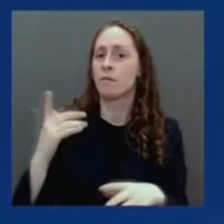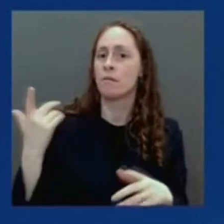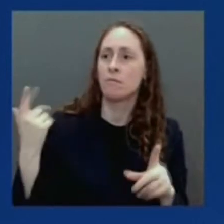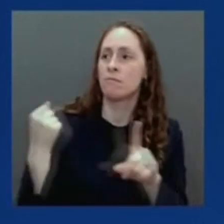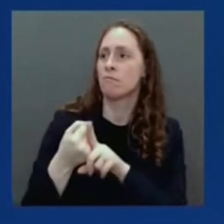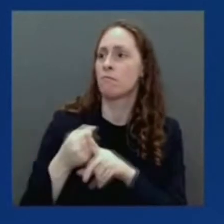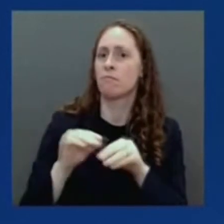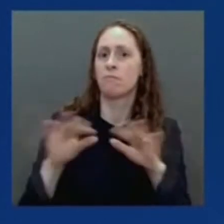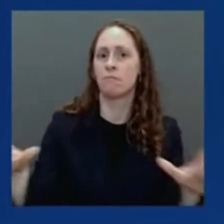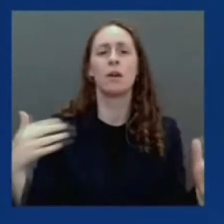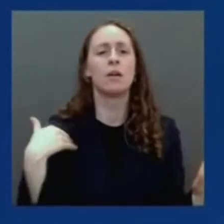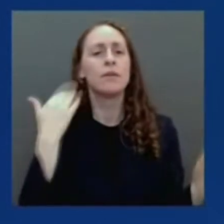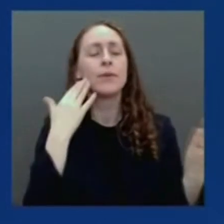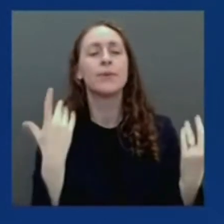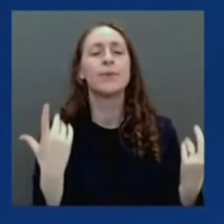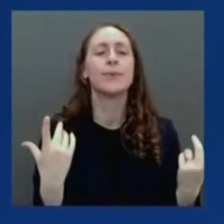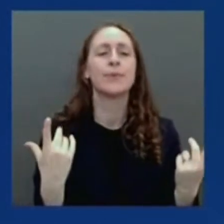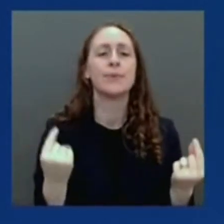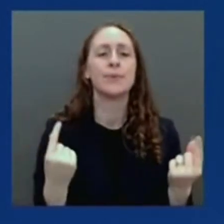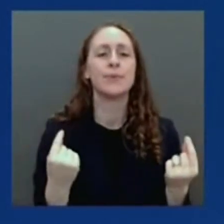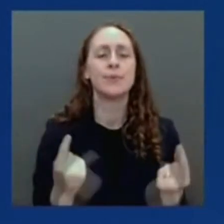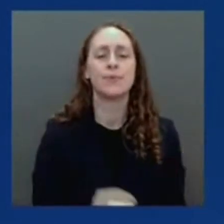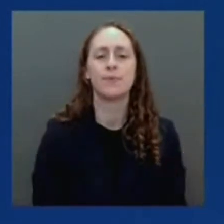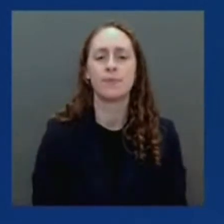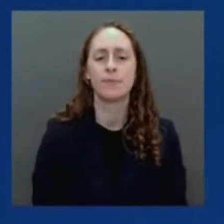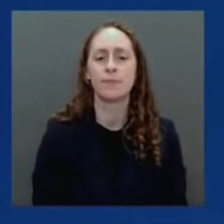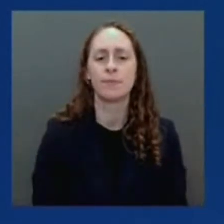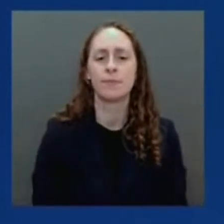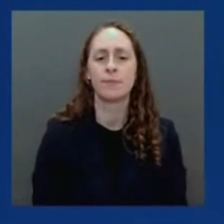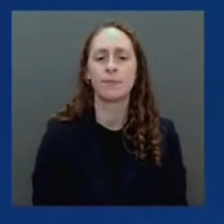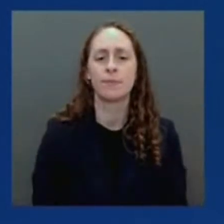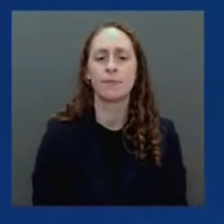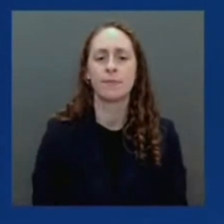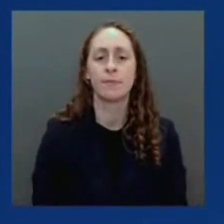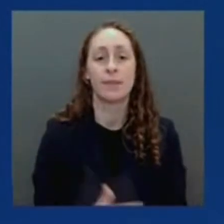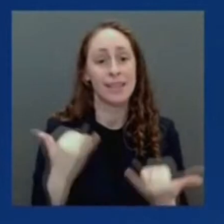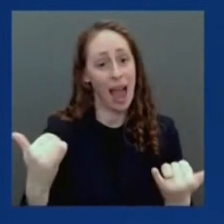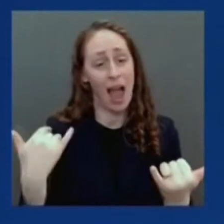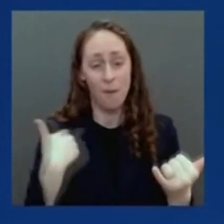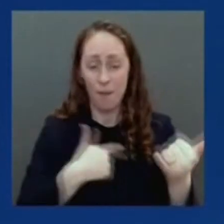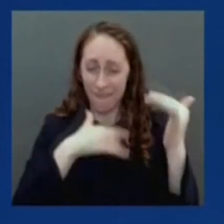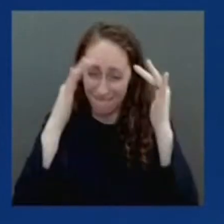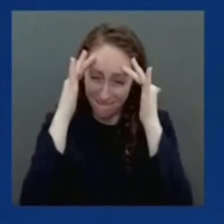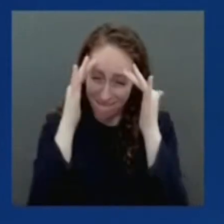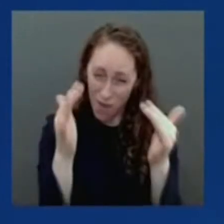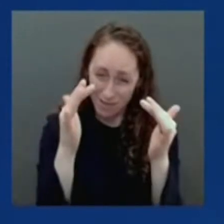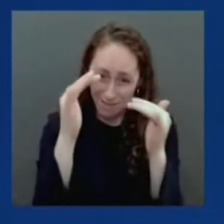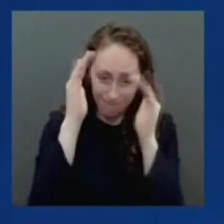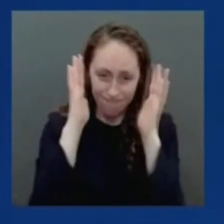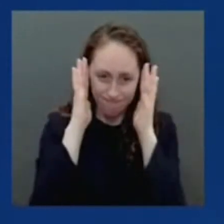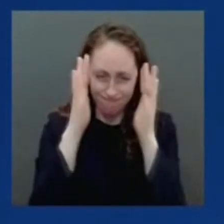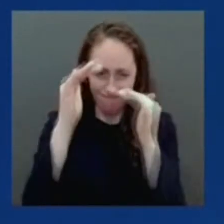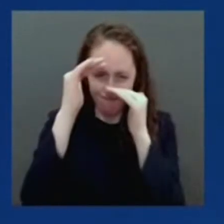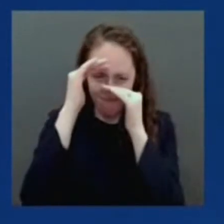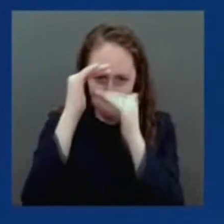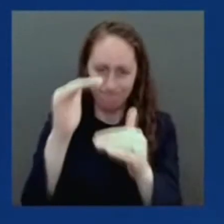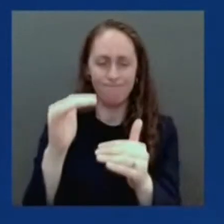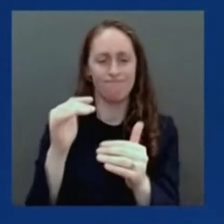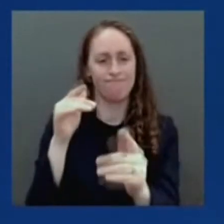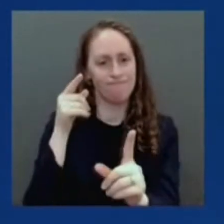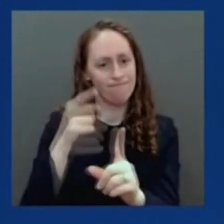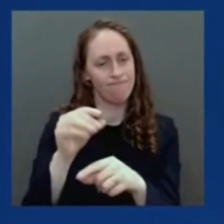is 100% on fighting Omicron and COVID. And while cases are coming down, the hospitalizations, as we discussed,